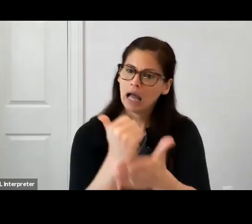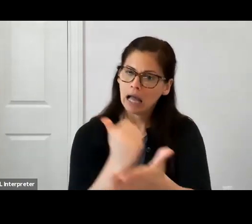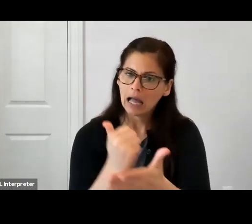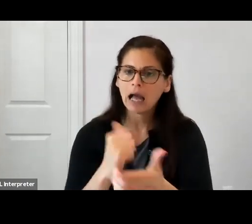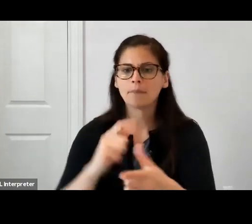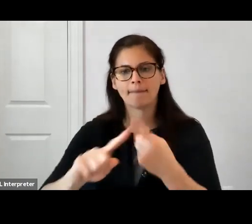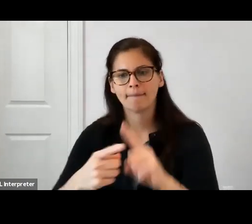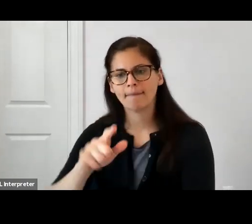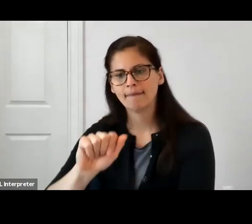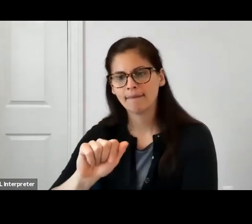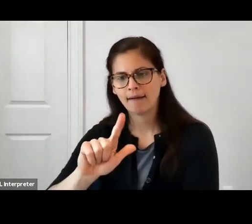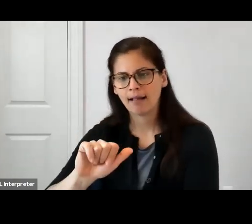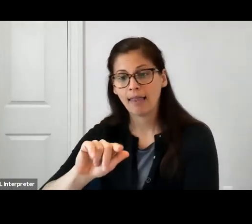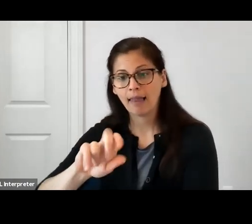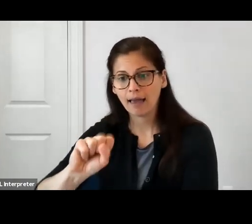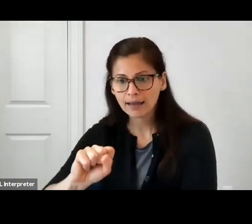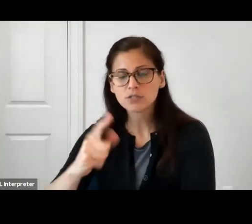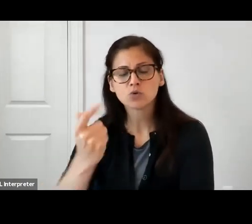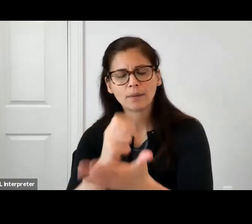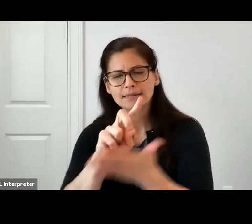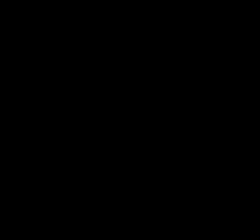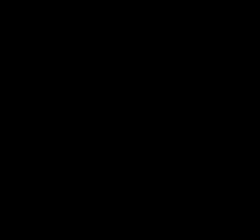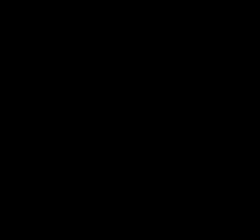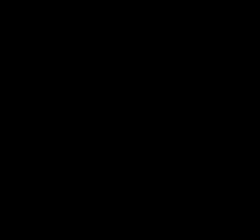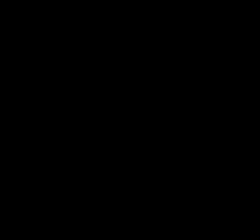have helped us design experiences that work for everyone.